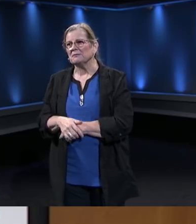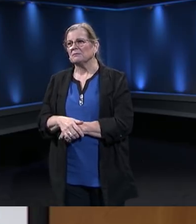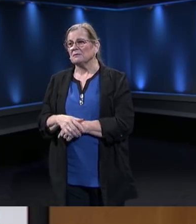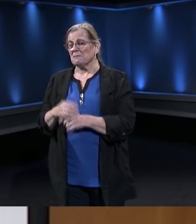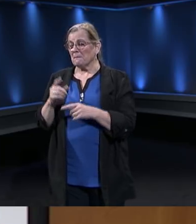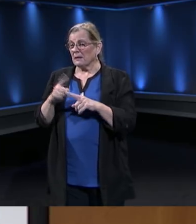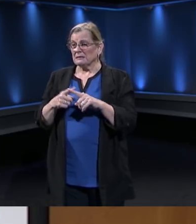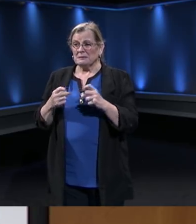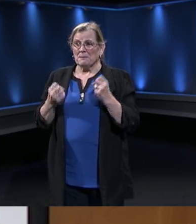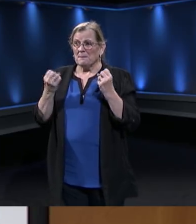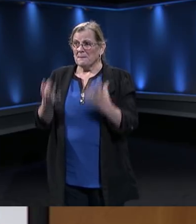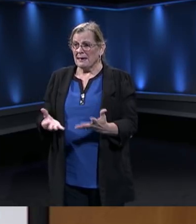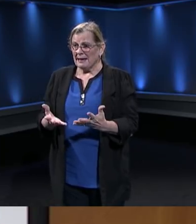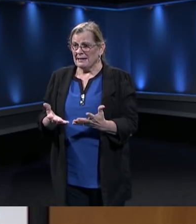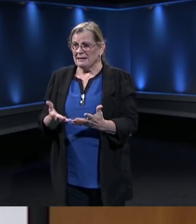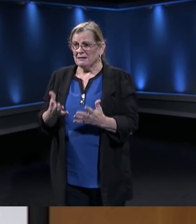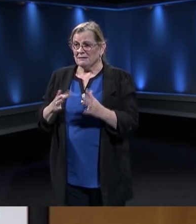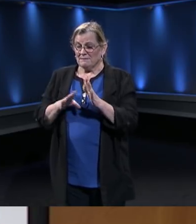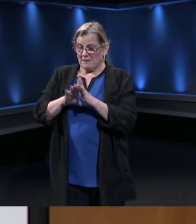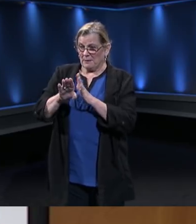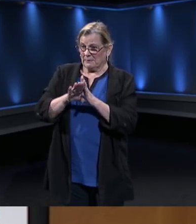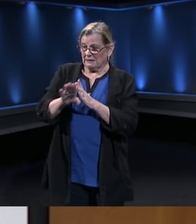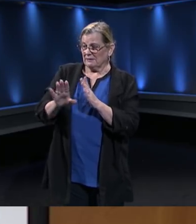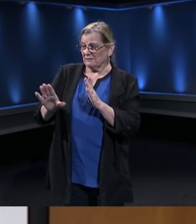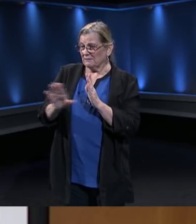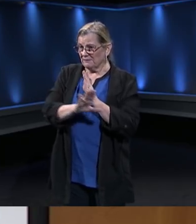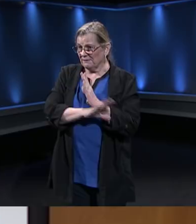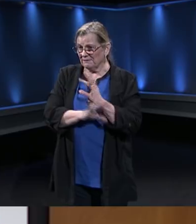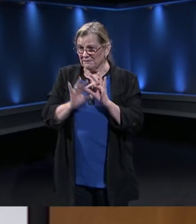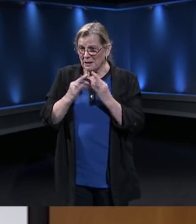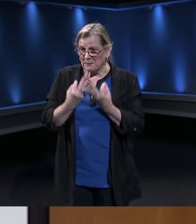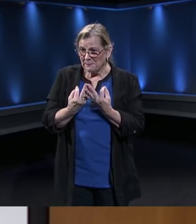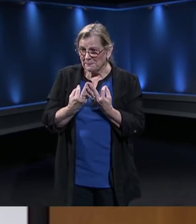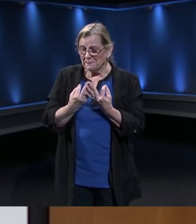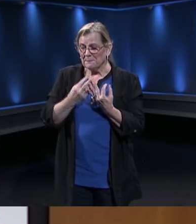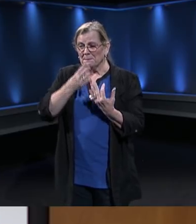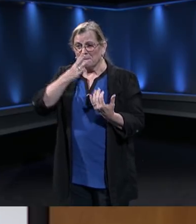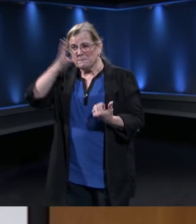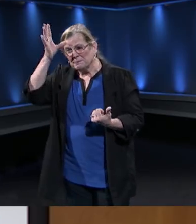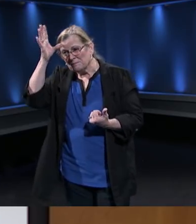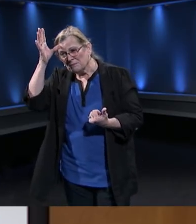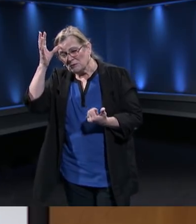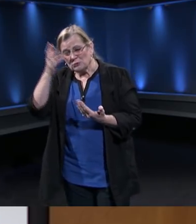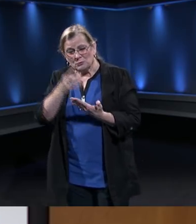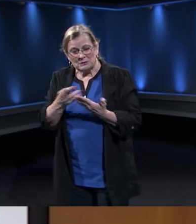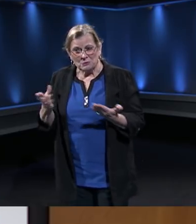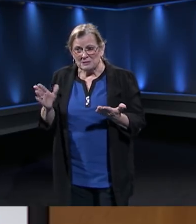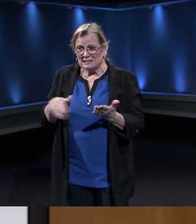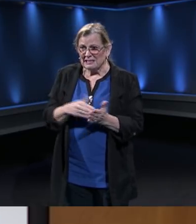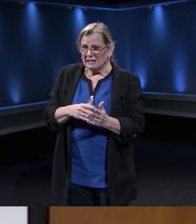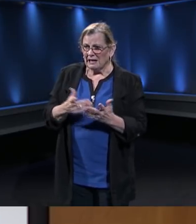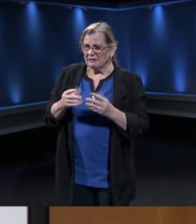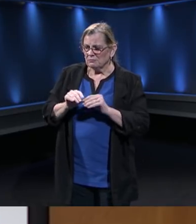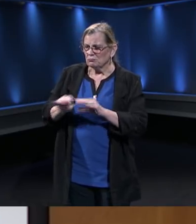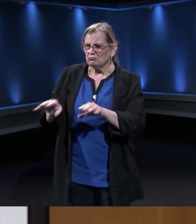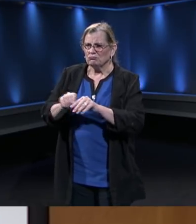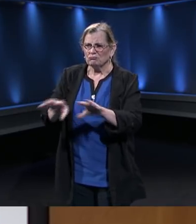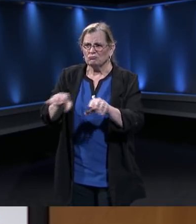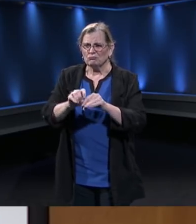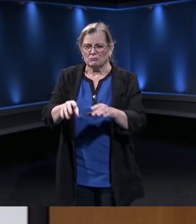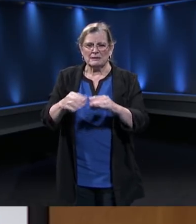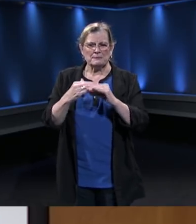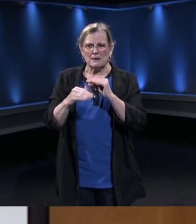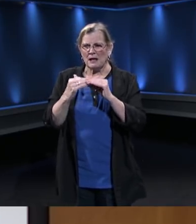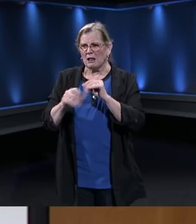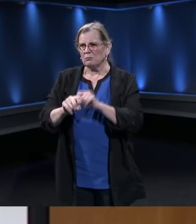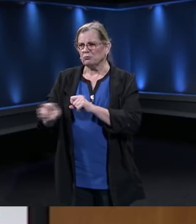being developed for families. I know that our Parent Resource Center has put out a lot of different ideas for